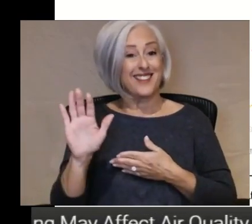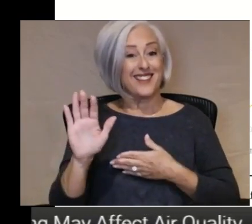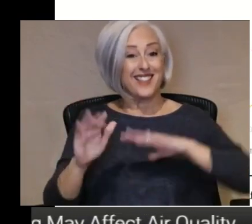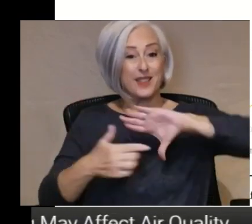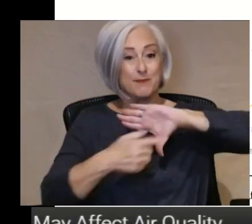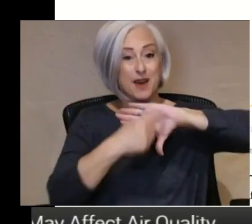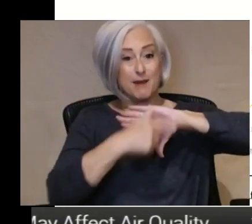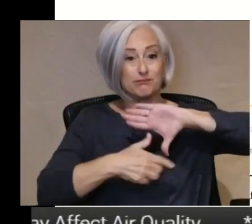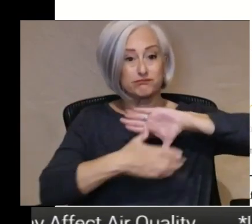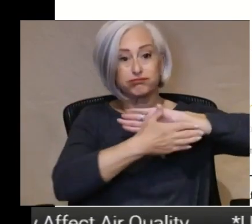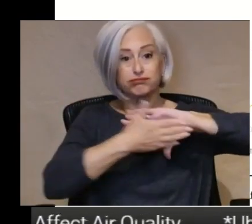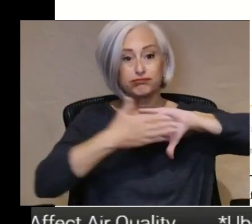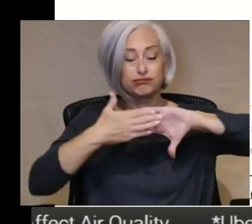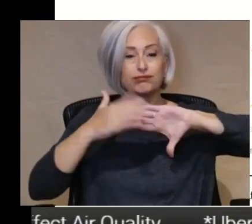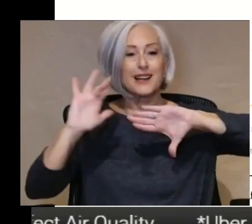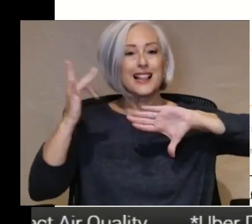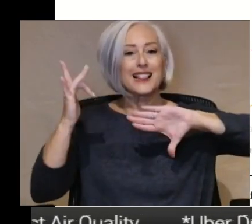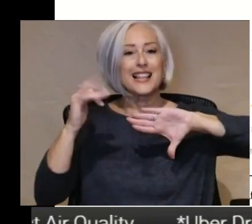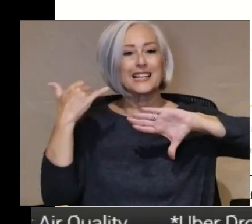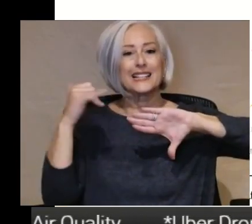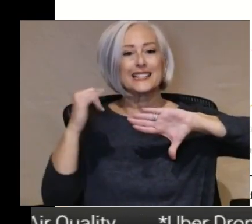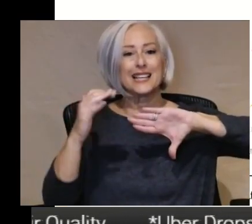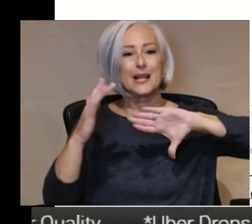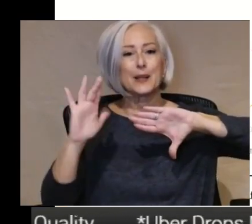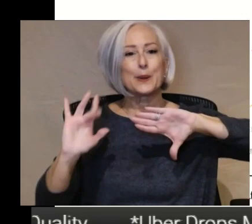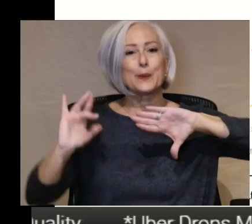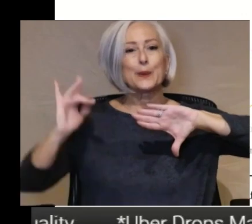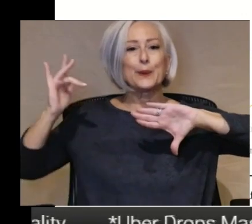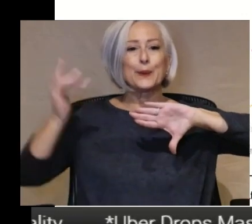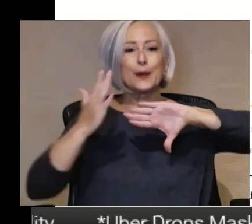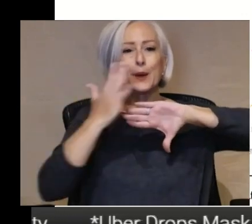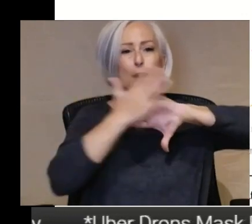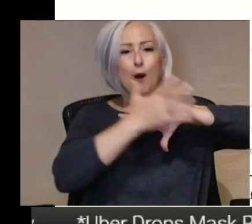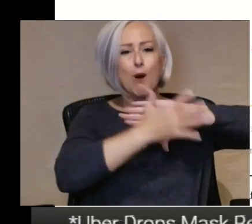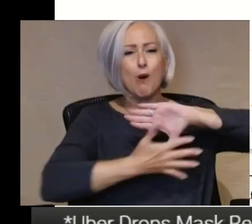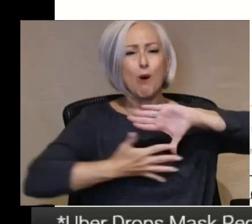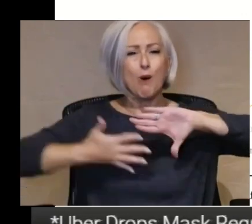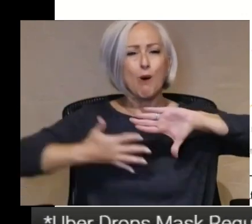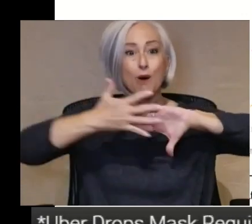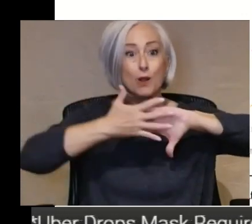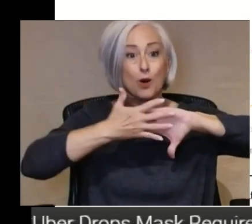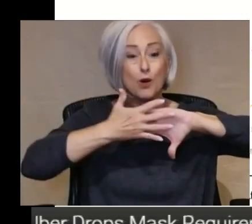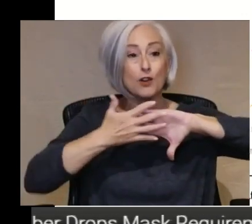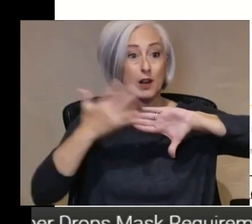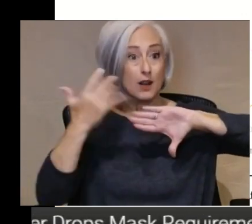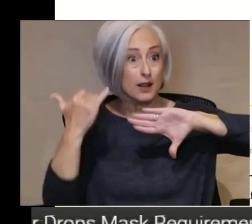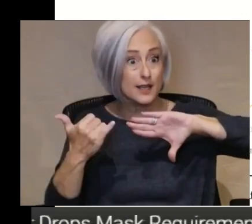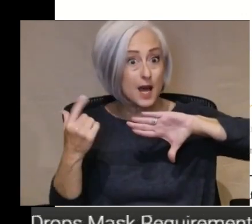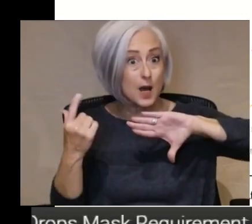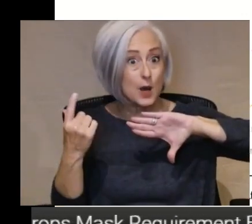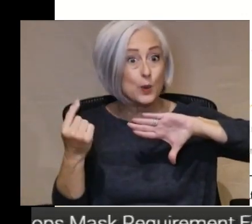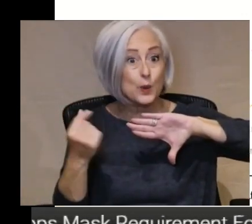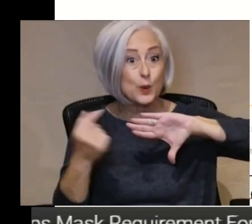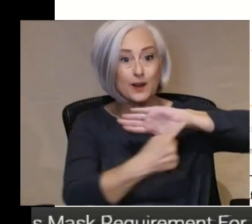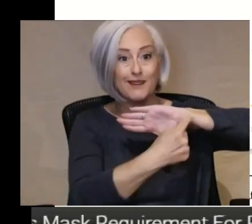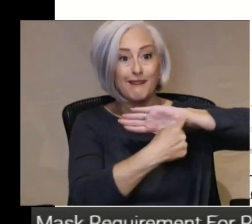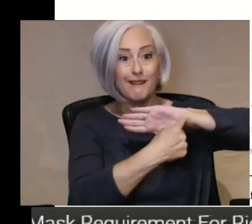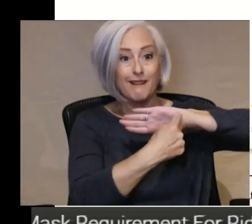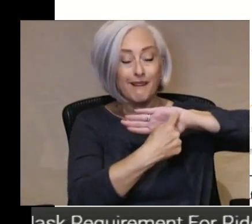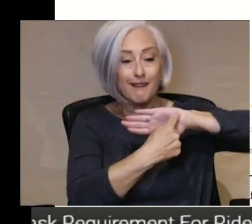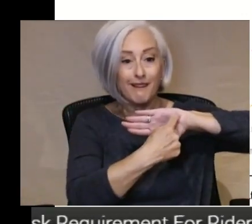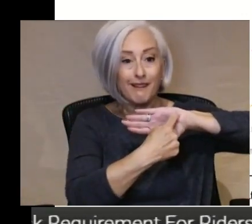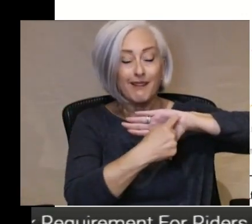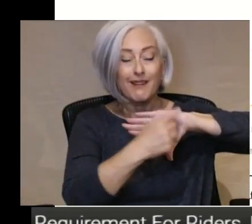And 2 weeks ago, it was all the same, very pale. You can see the Northeast beginning to heat up again. You can see the outbreak in Colorado. There's one down